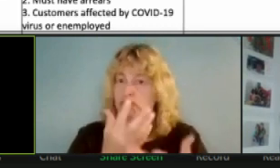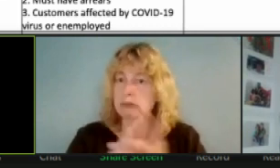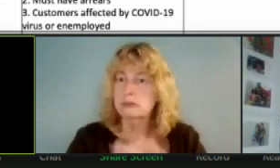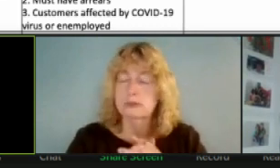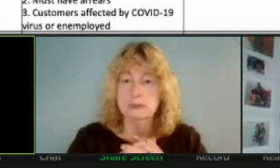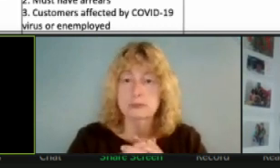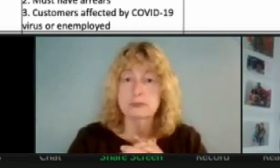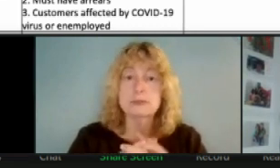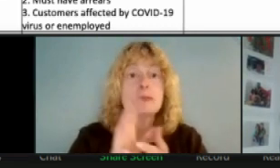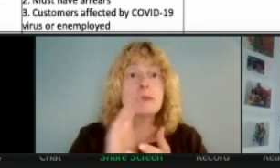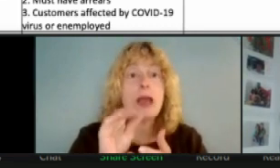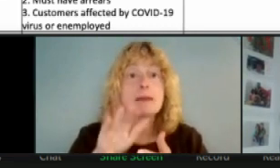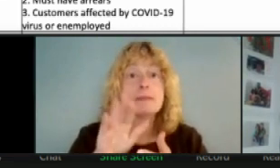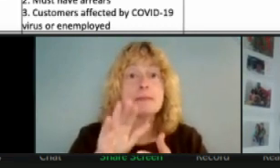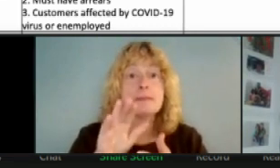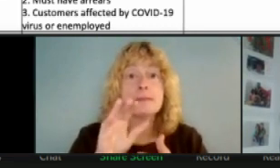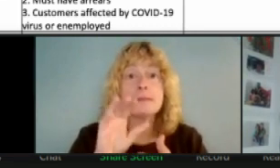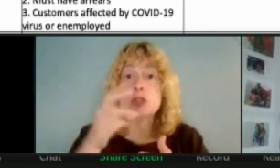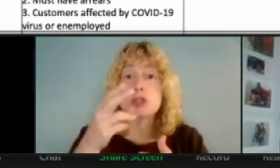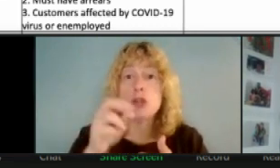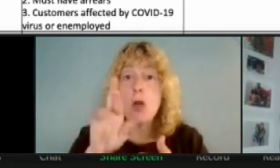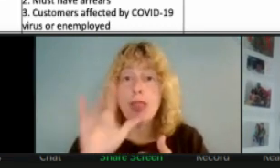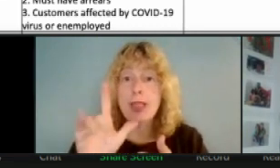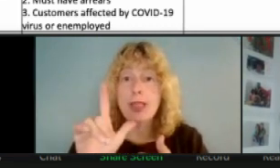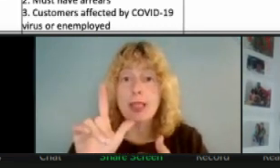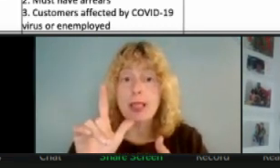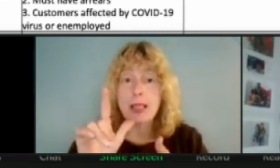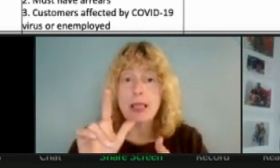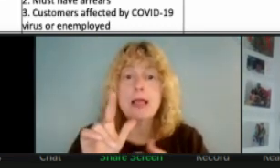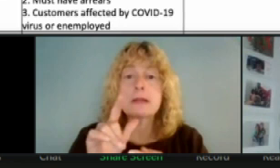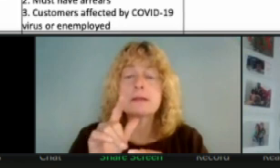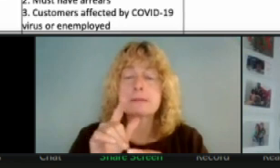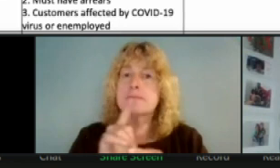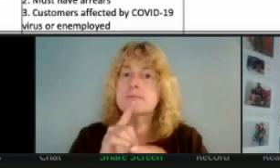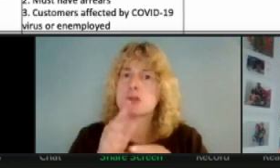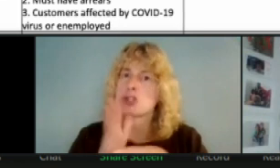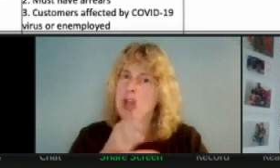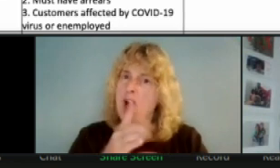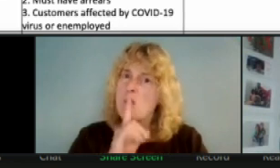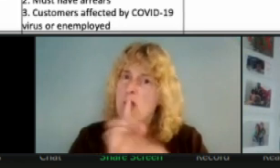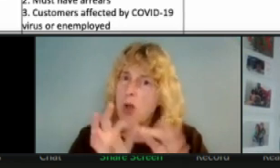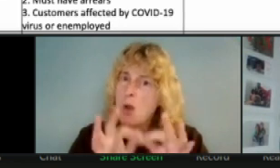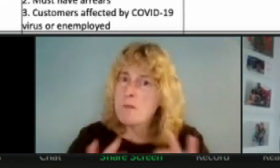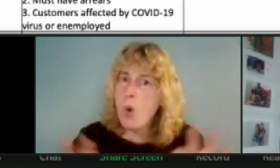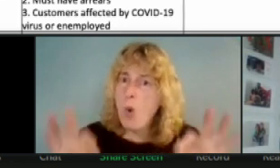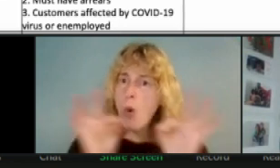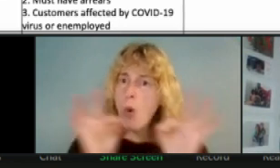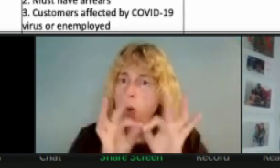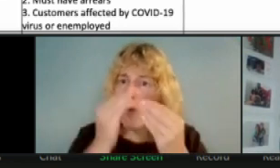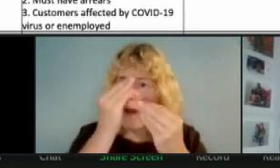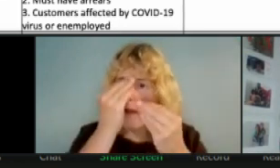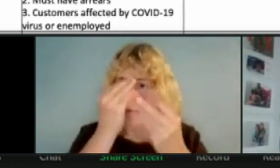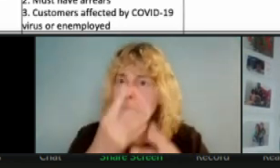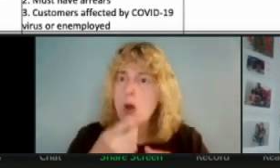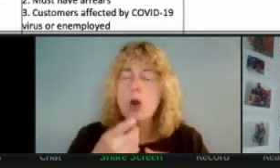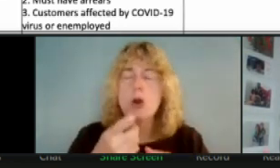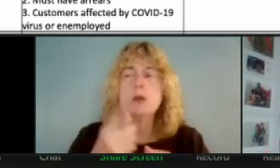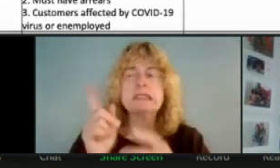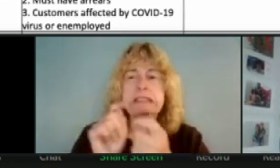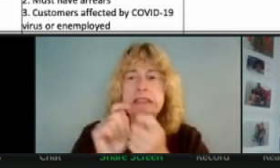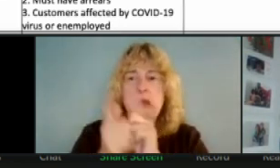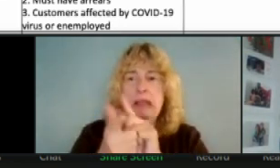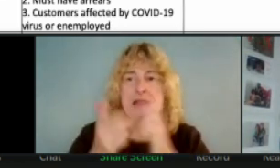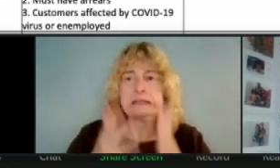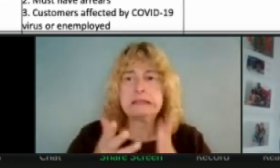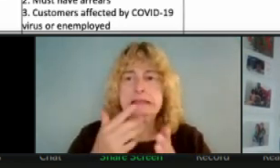Cheryl, Yes. You're sharing really important information. And so our translators have just asked if you could please